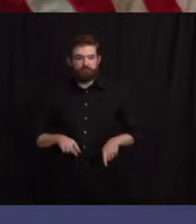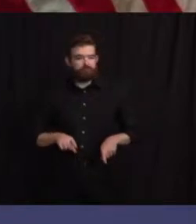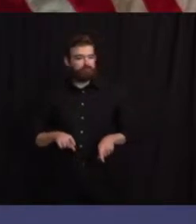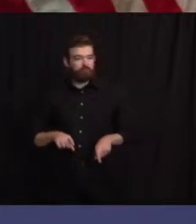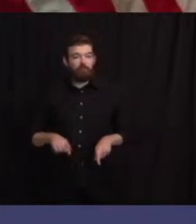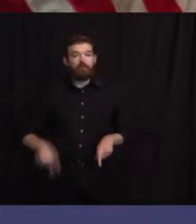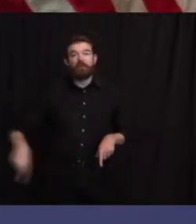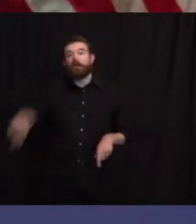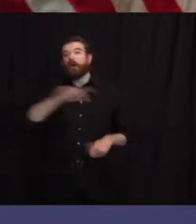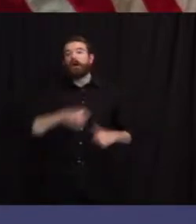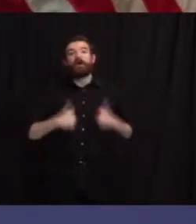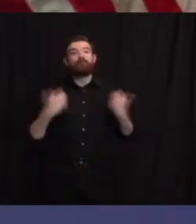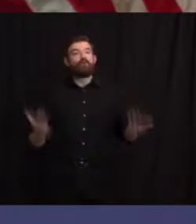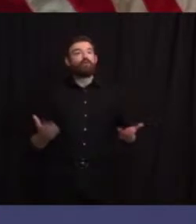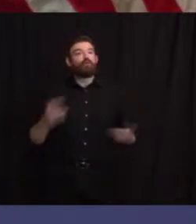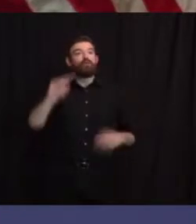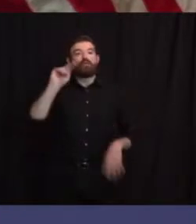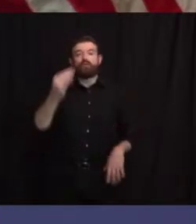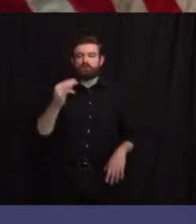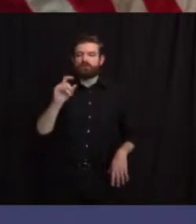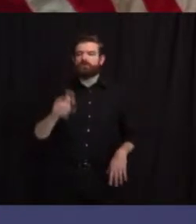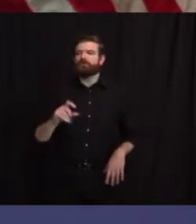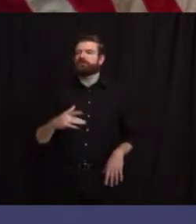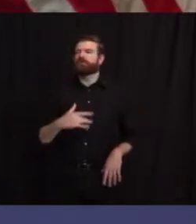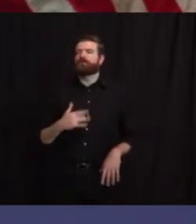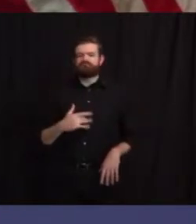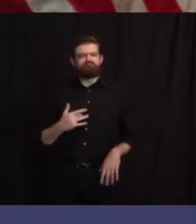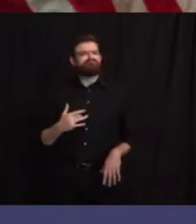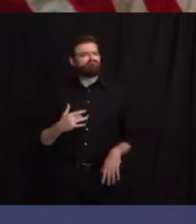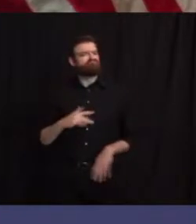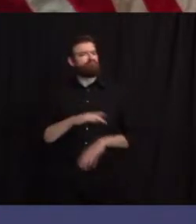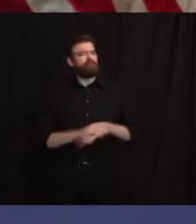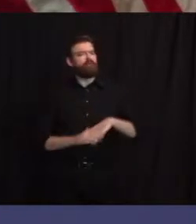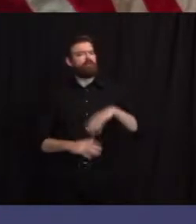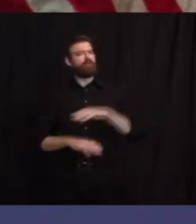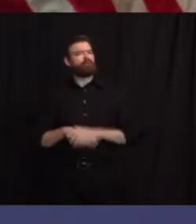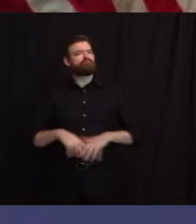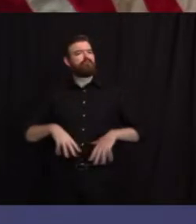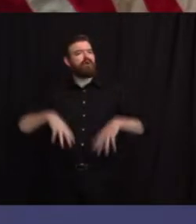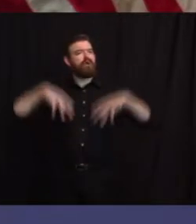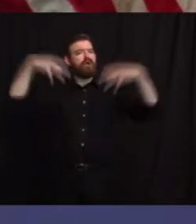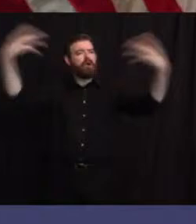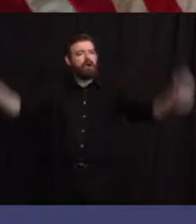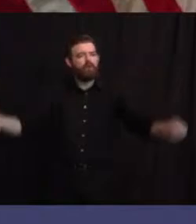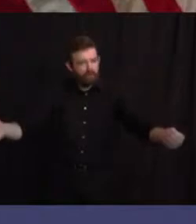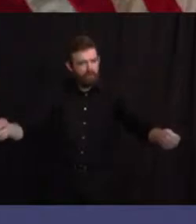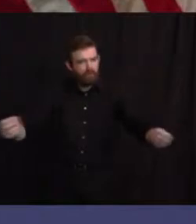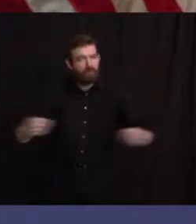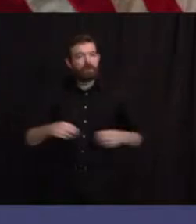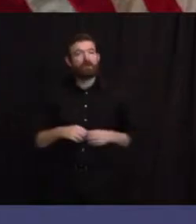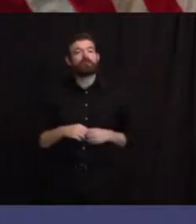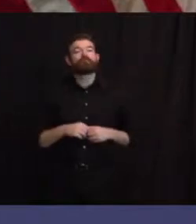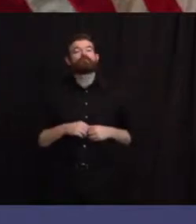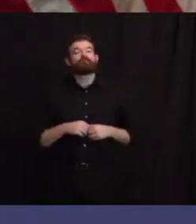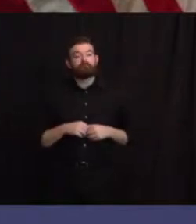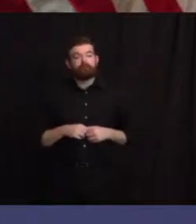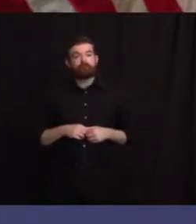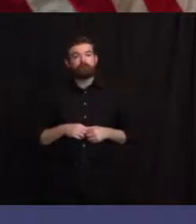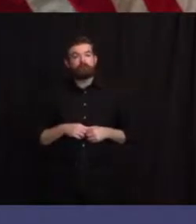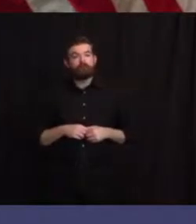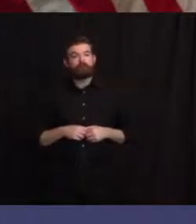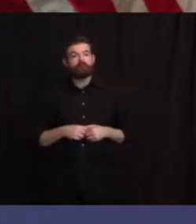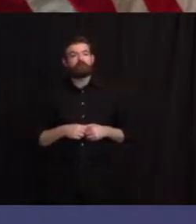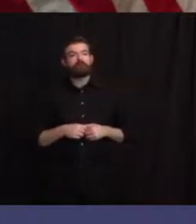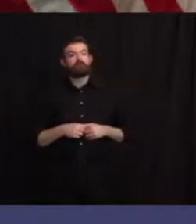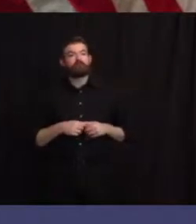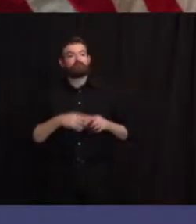immediately spot any flare-up and have a strategy to deal with it that's real, that you all can believe. So when you're clocking in, as we